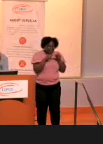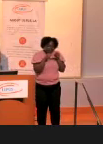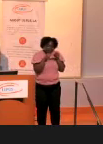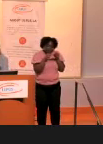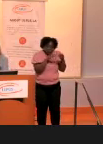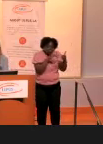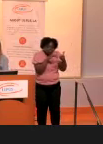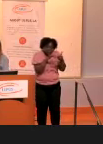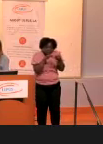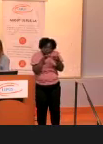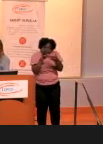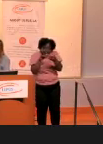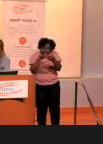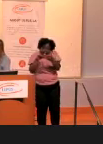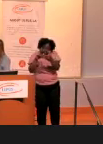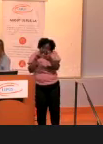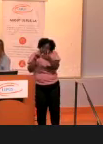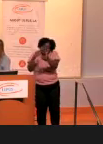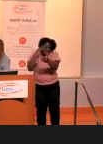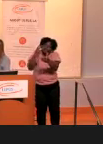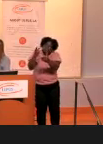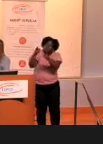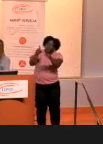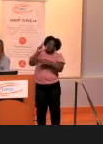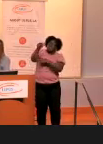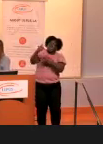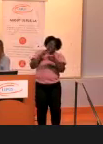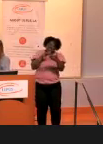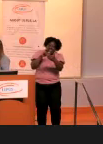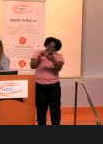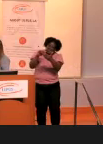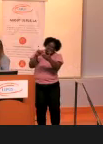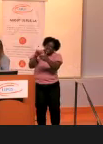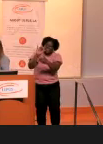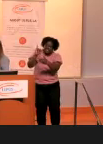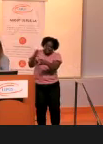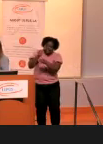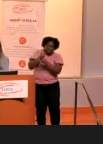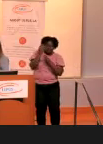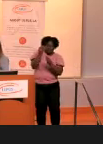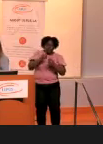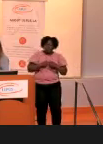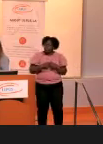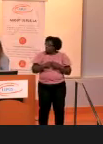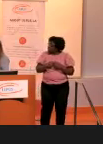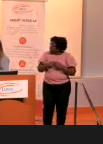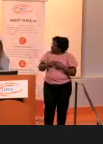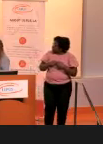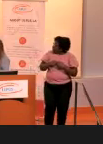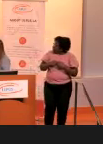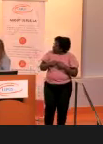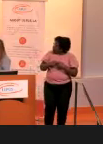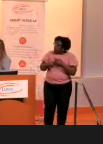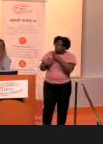happens later on. But you can see in this slide that after a couple of years,